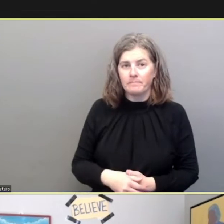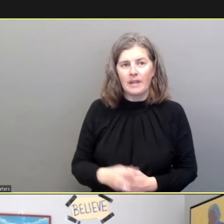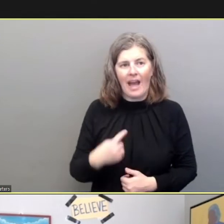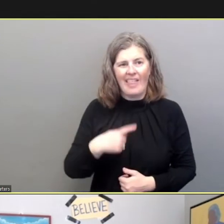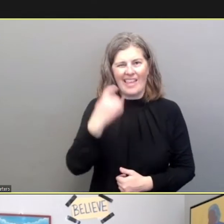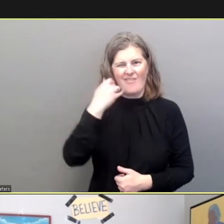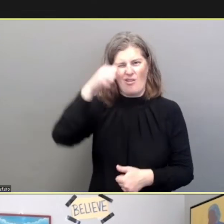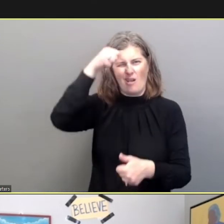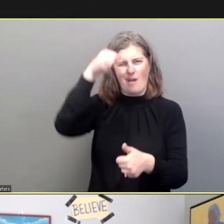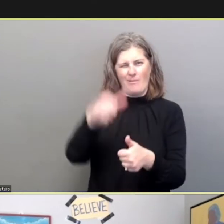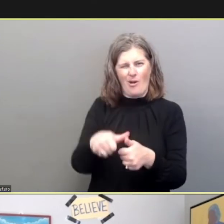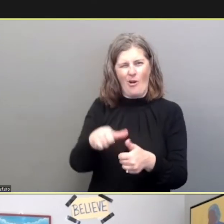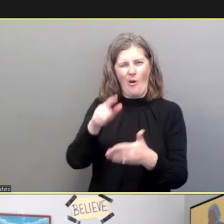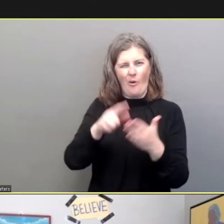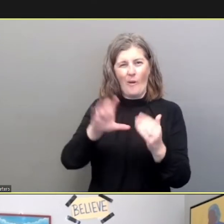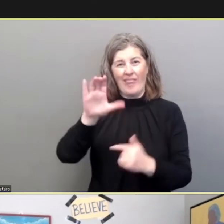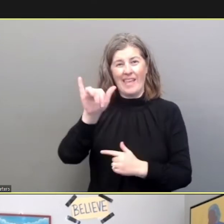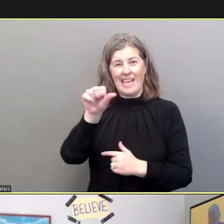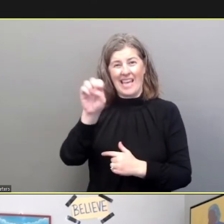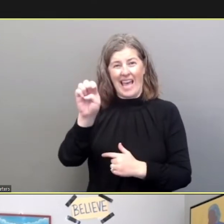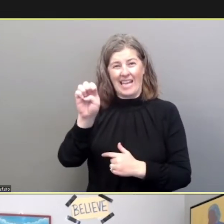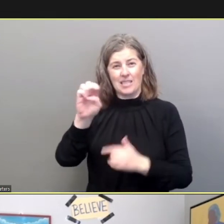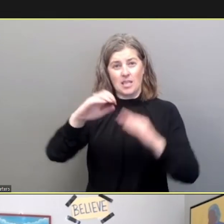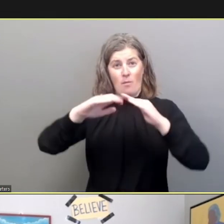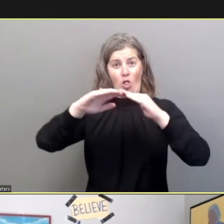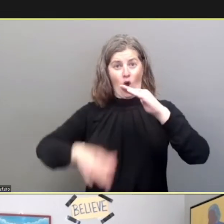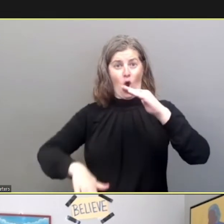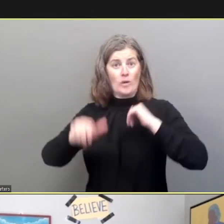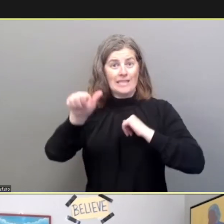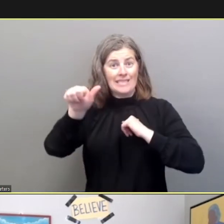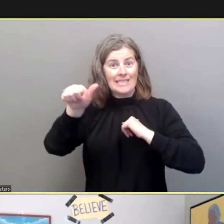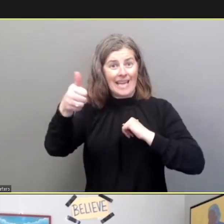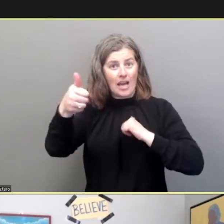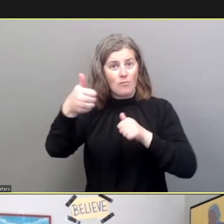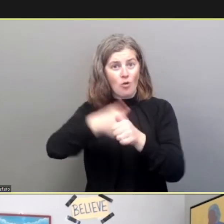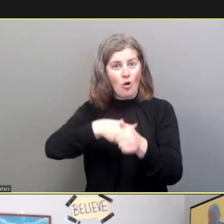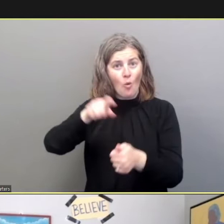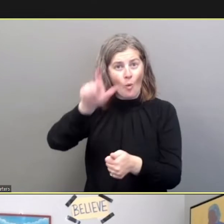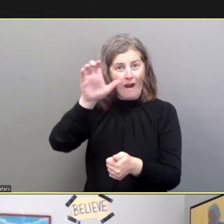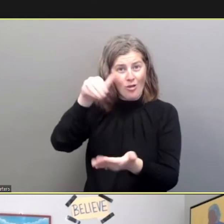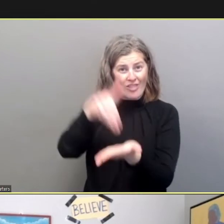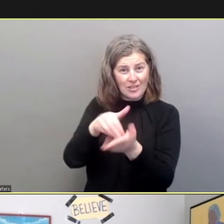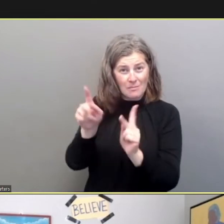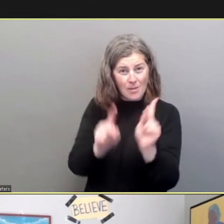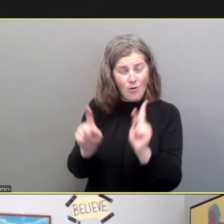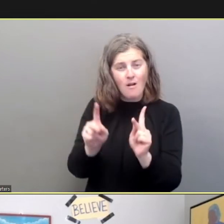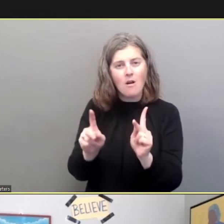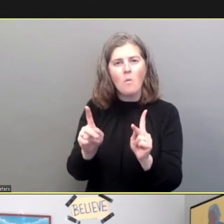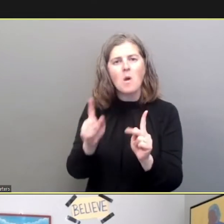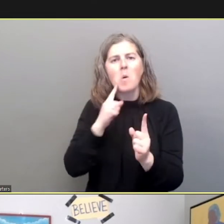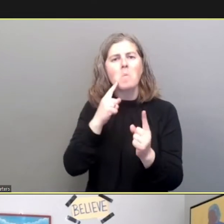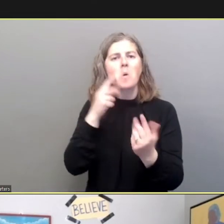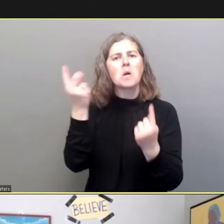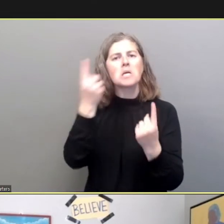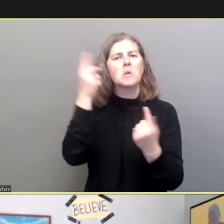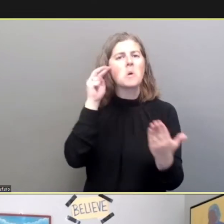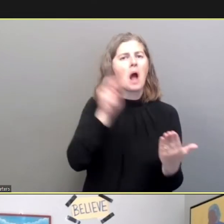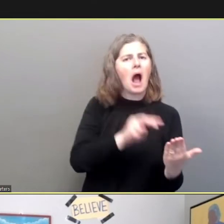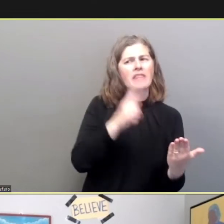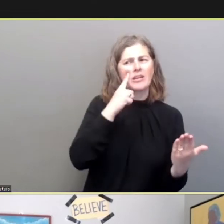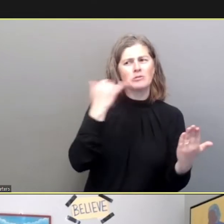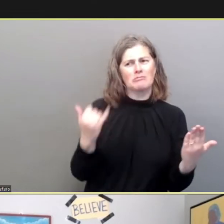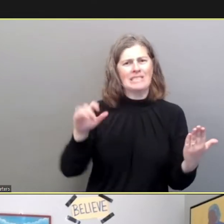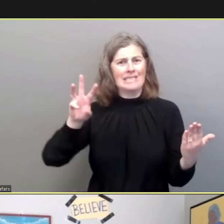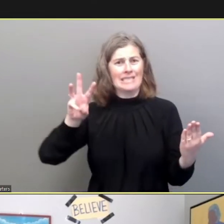said once the case rate gets down below 10 per 100,000, and we'll take another look at that. I think we're at